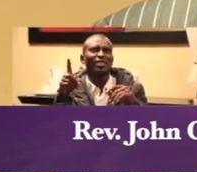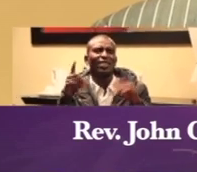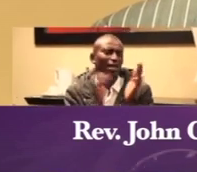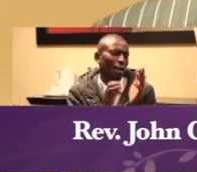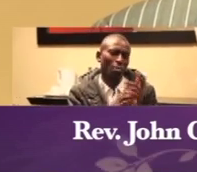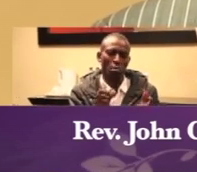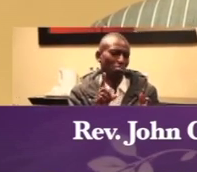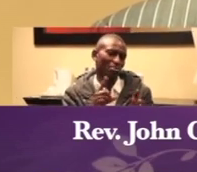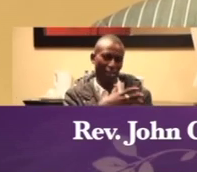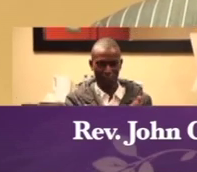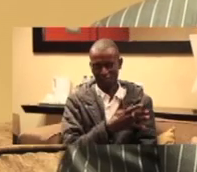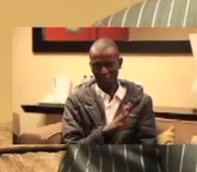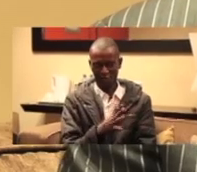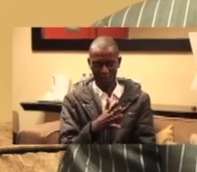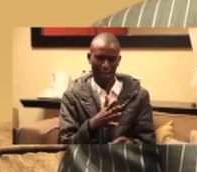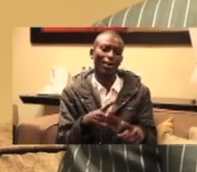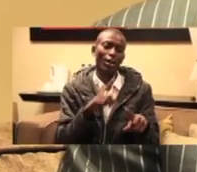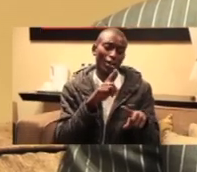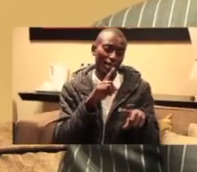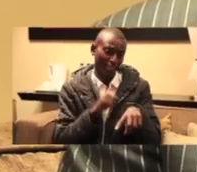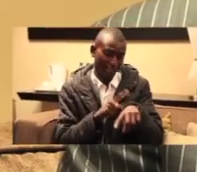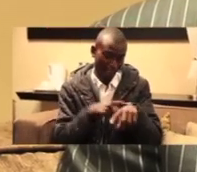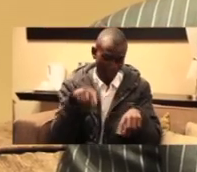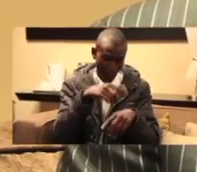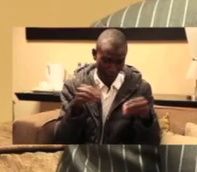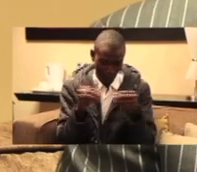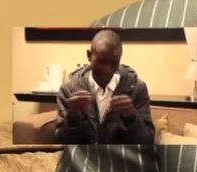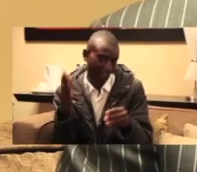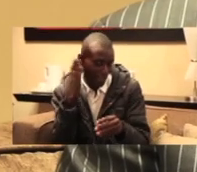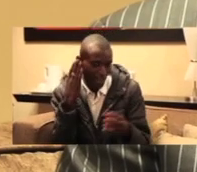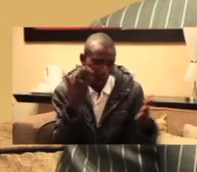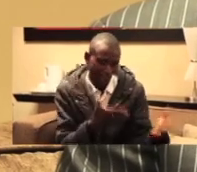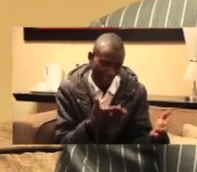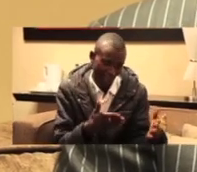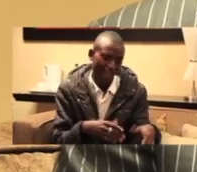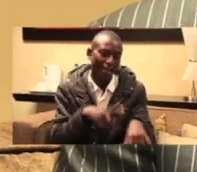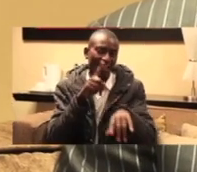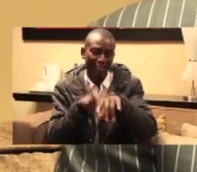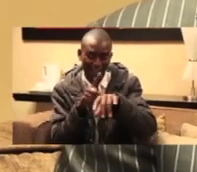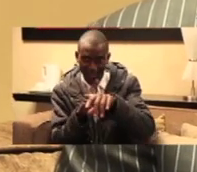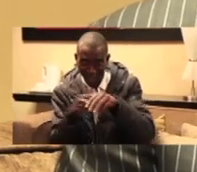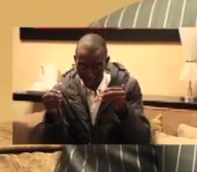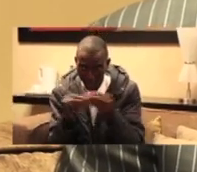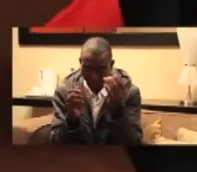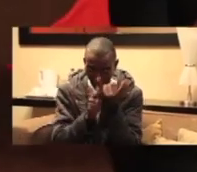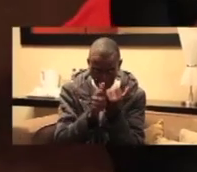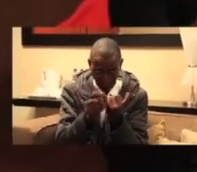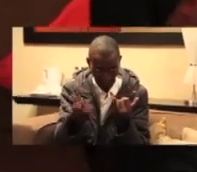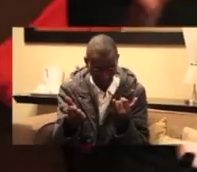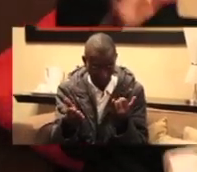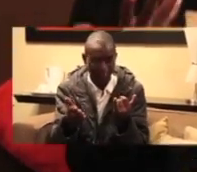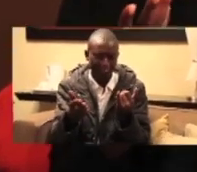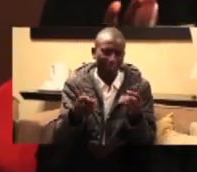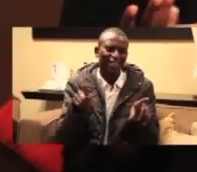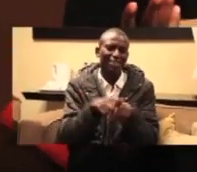the hearing impaired. When I interacted with Charles and he got interested in doing the wedding, and I realized how that